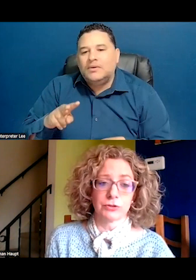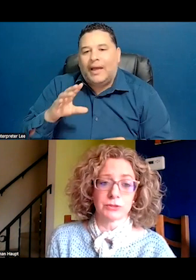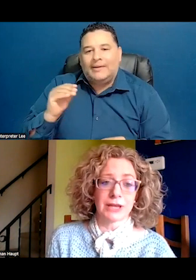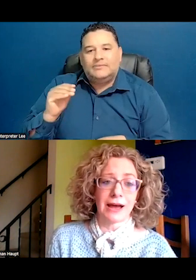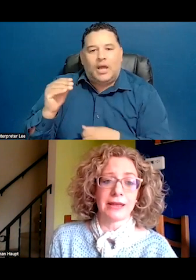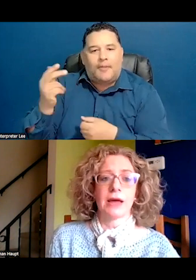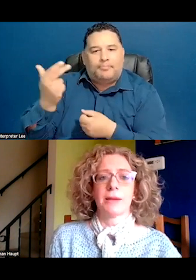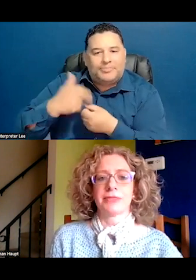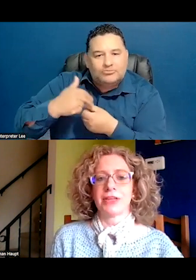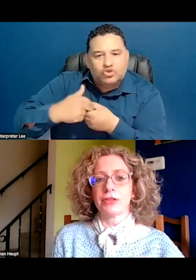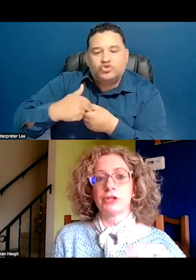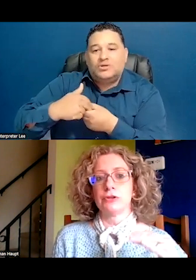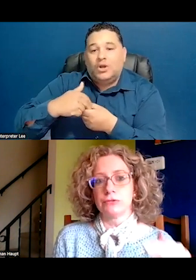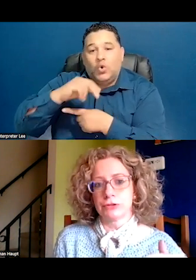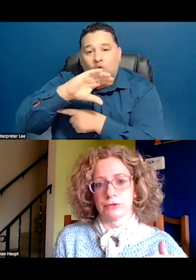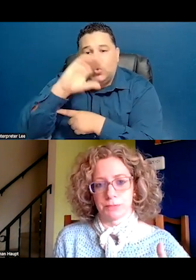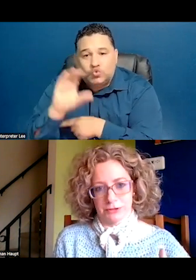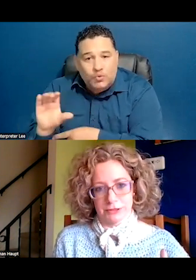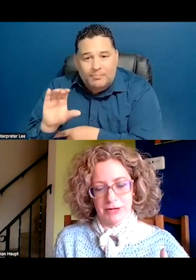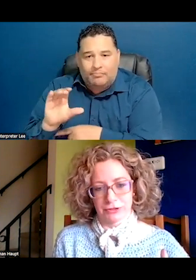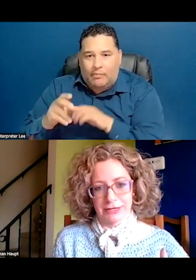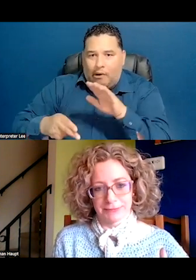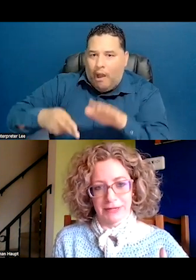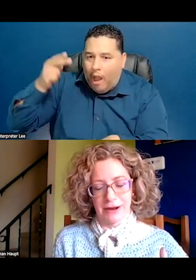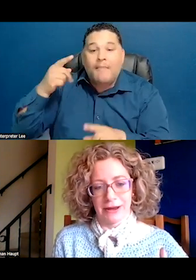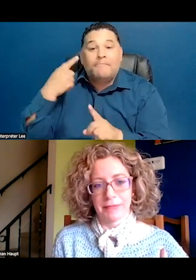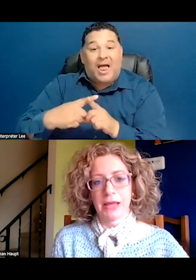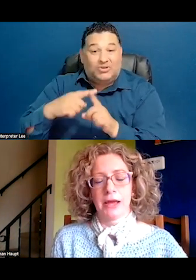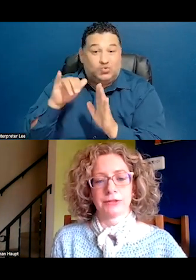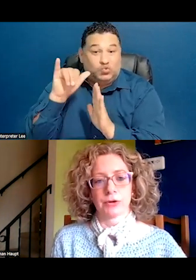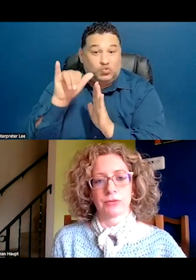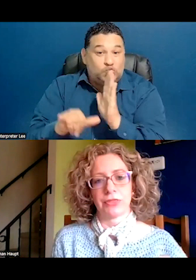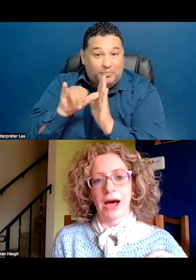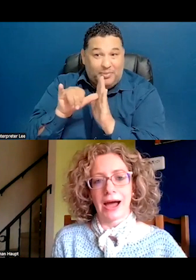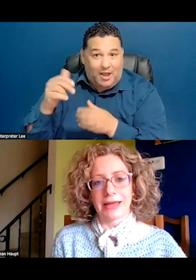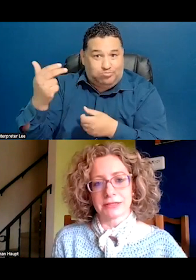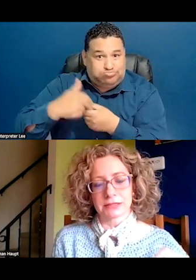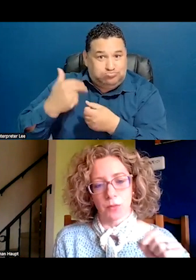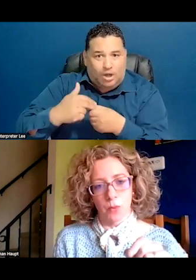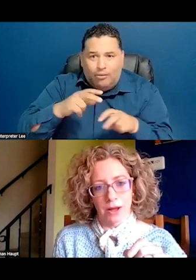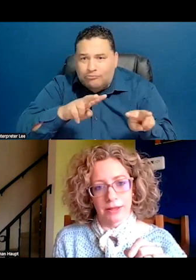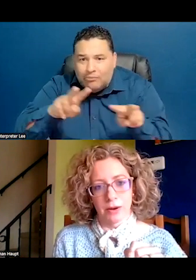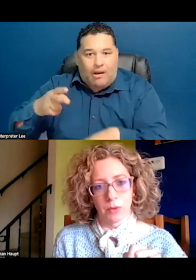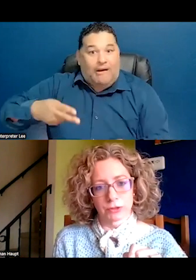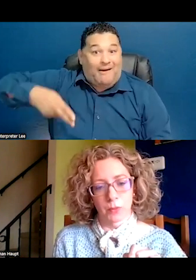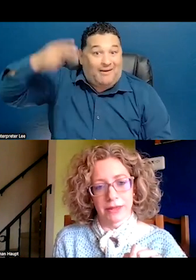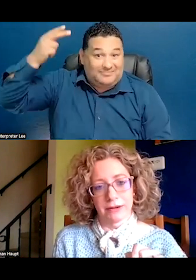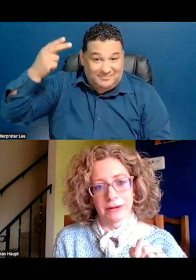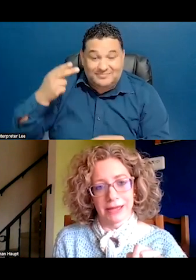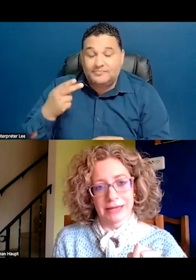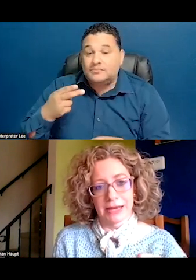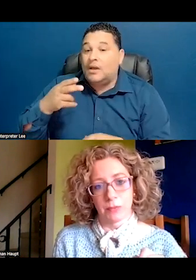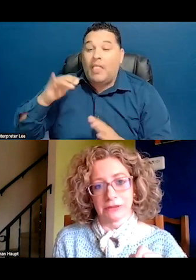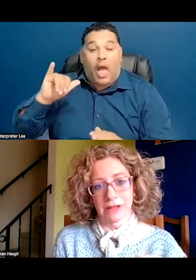on the Zoom was high, but then the YouTube participation has been high. And so the highest one was